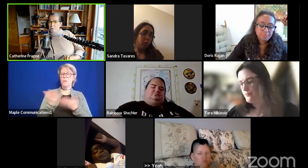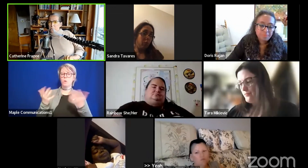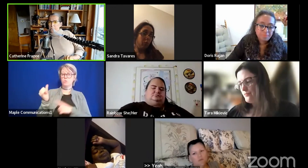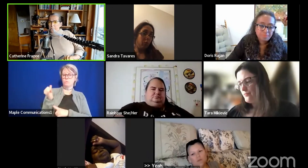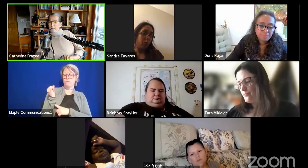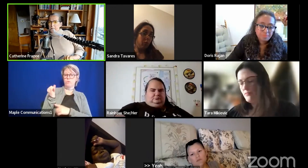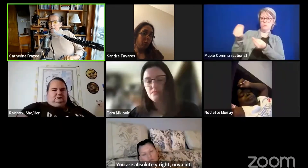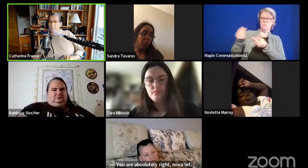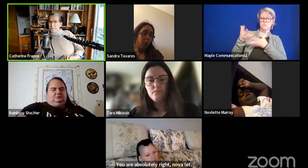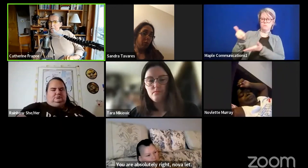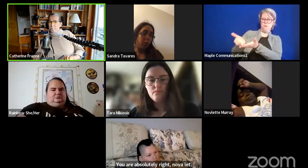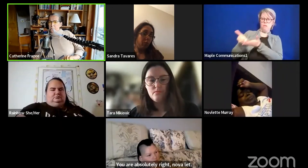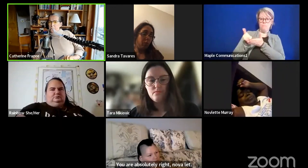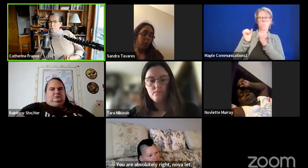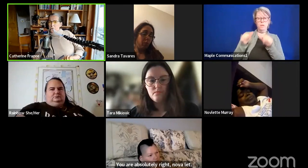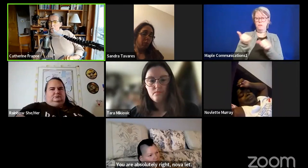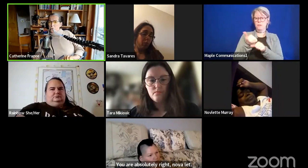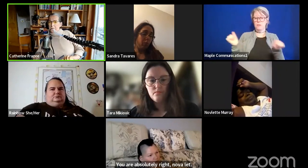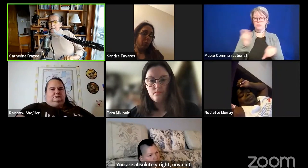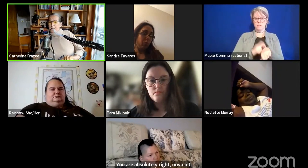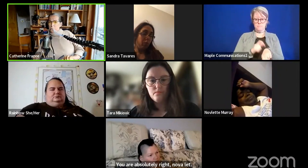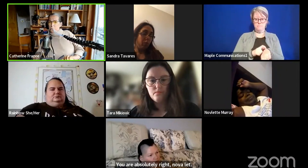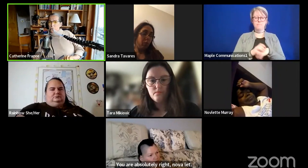any time. And